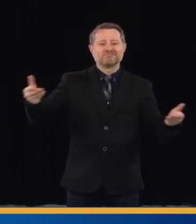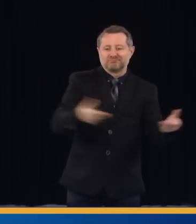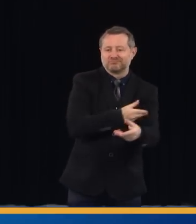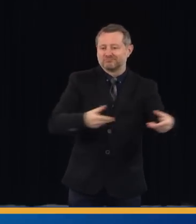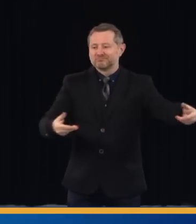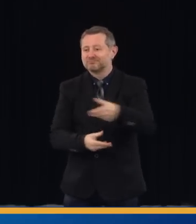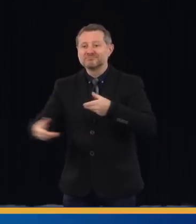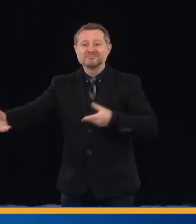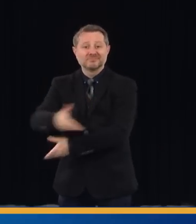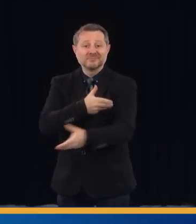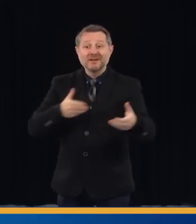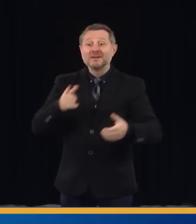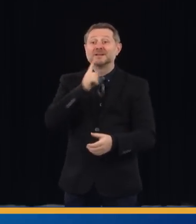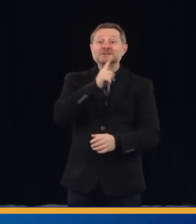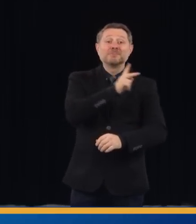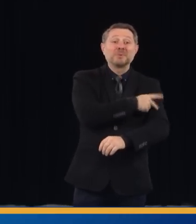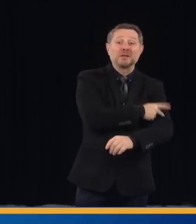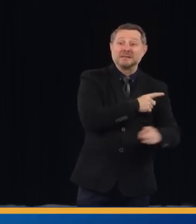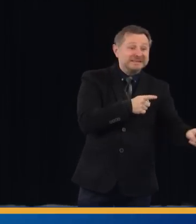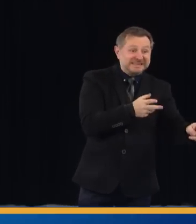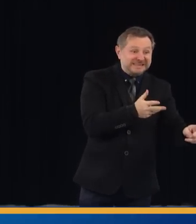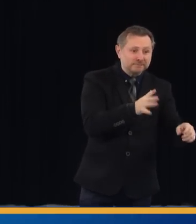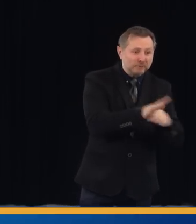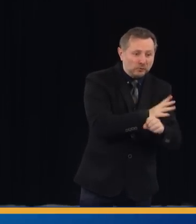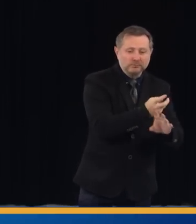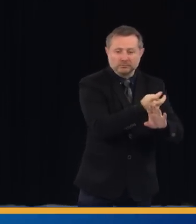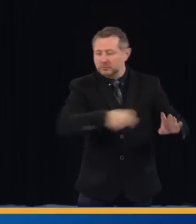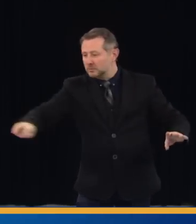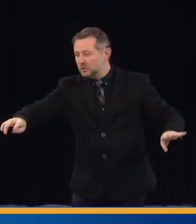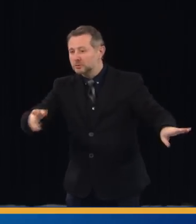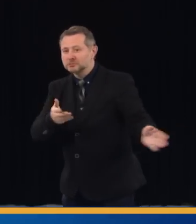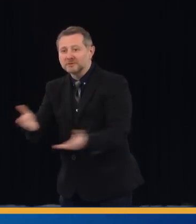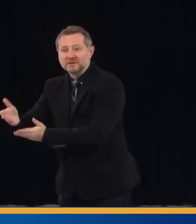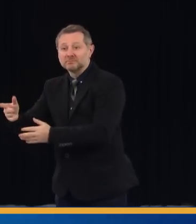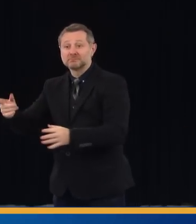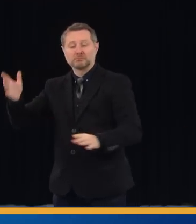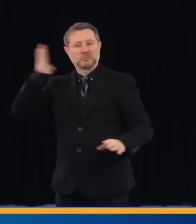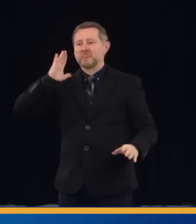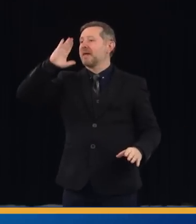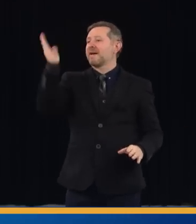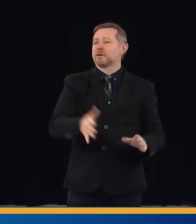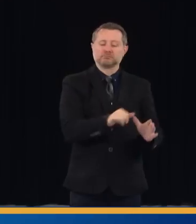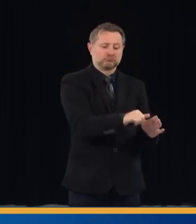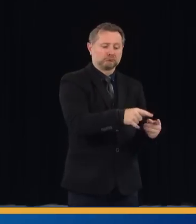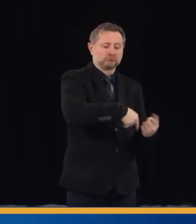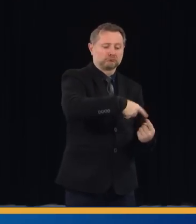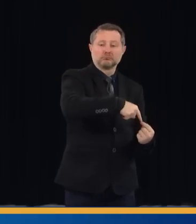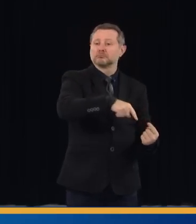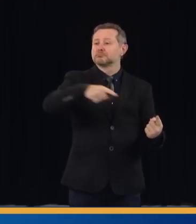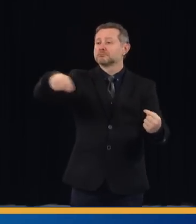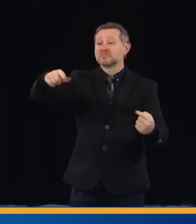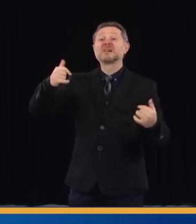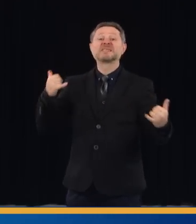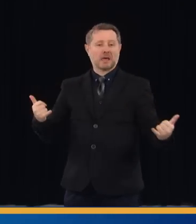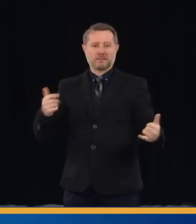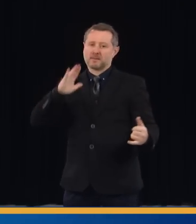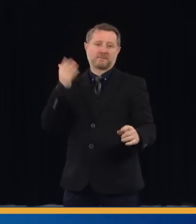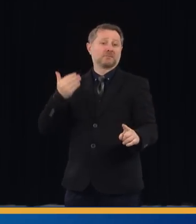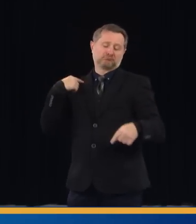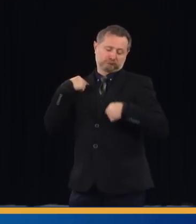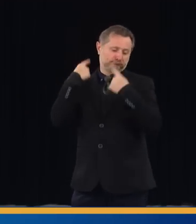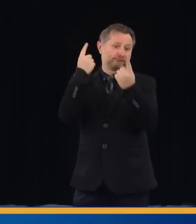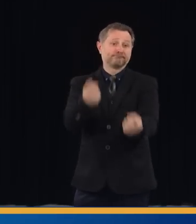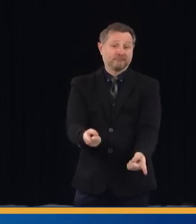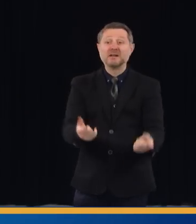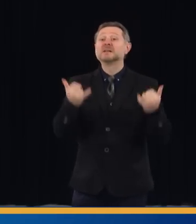among hospitals, which really has never happened to any great extent. And the hospitals have been